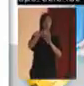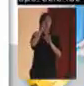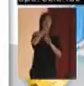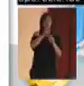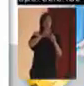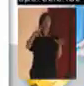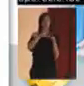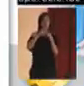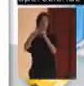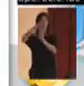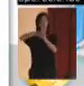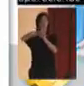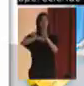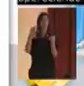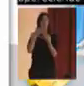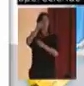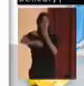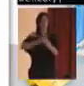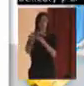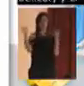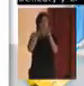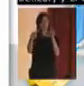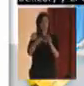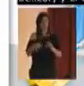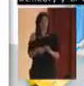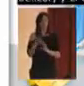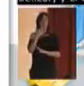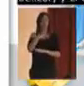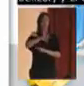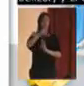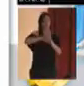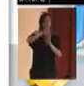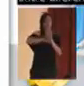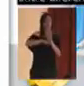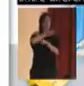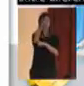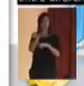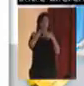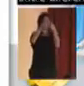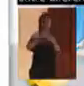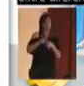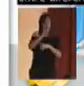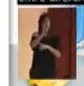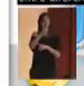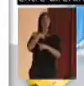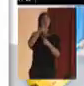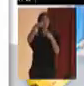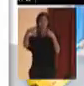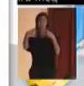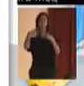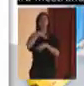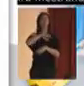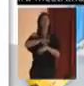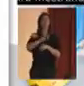content, he starts receiving the templates that he has to use. And if he can choose between different templates, the generator will